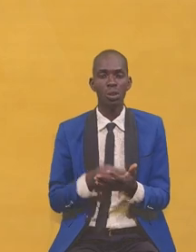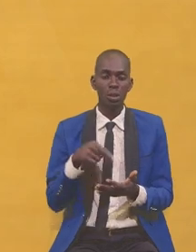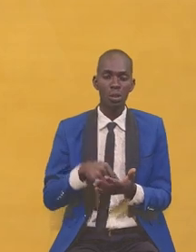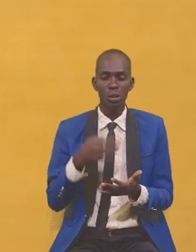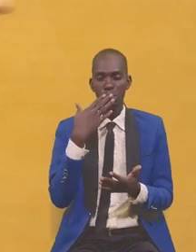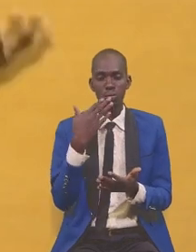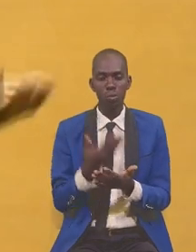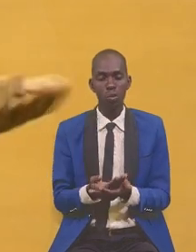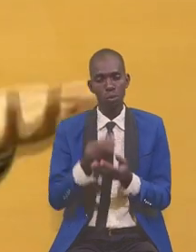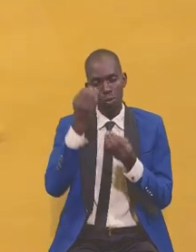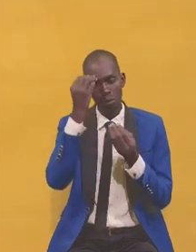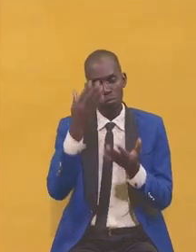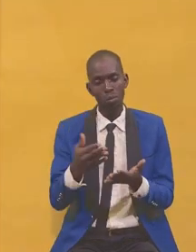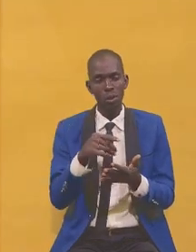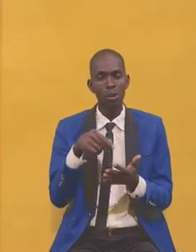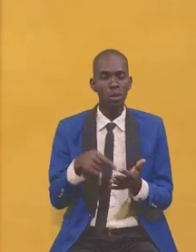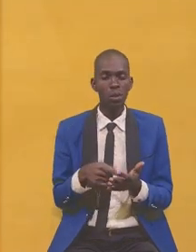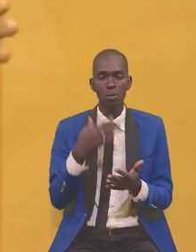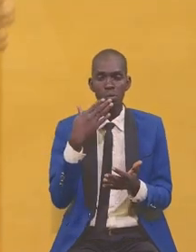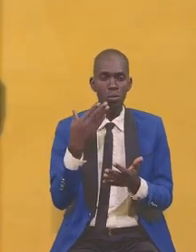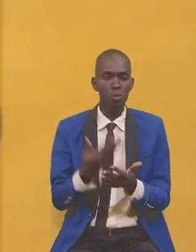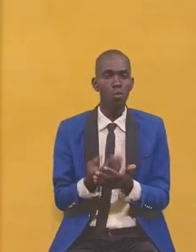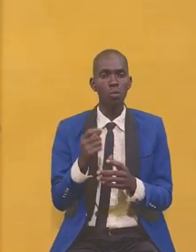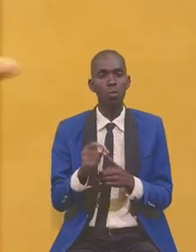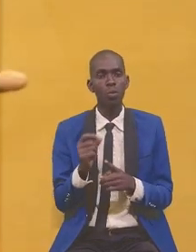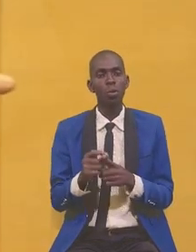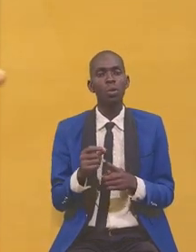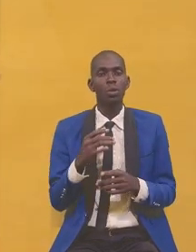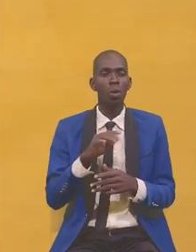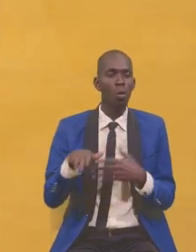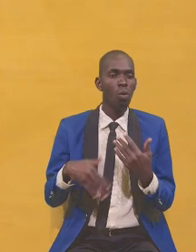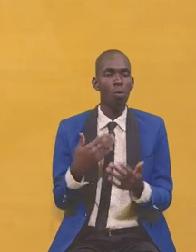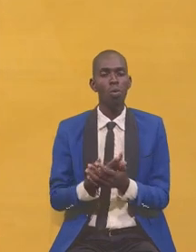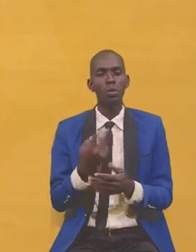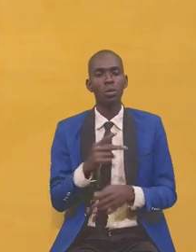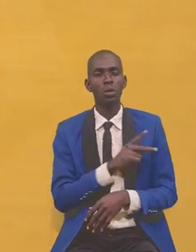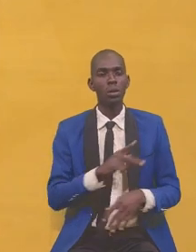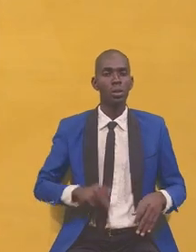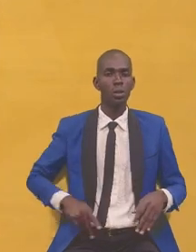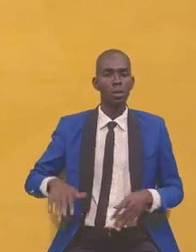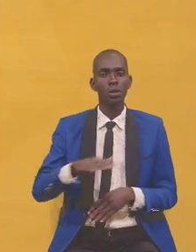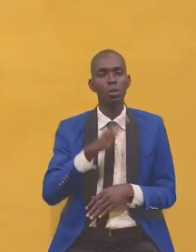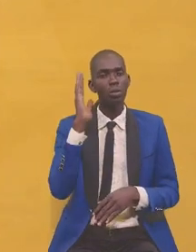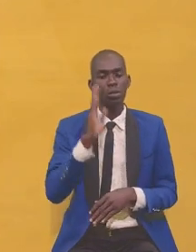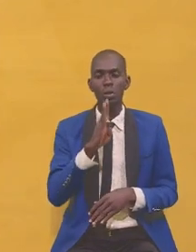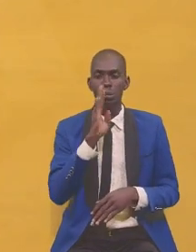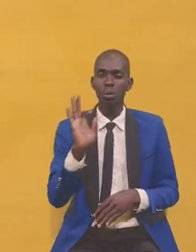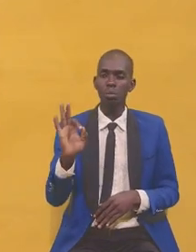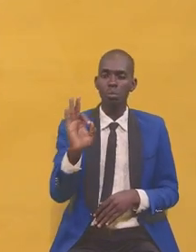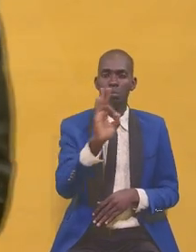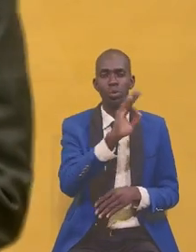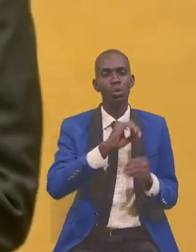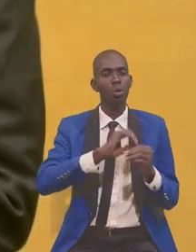news, this glad tidings of the kingdom shall be preached in all the world for